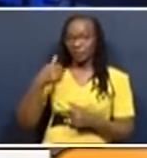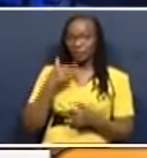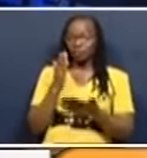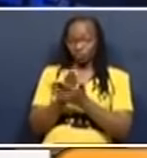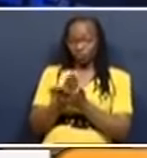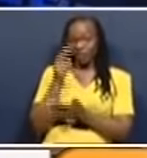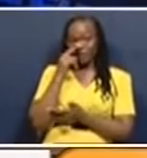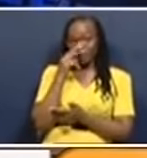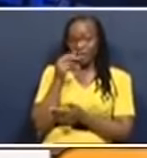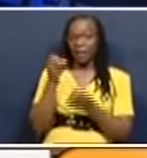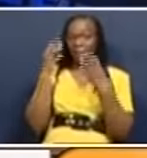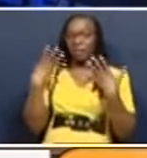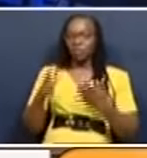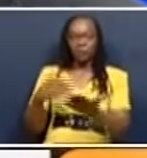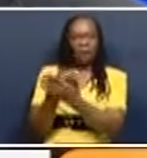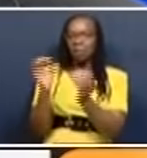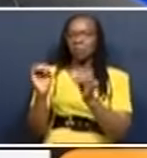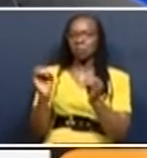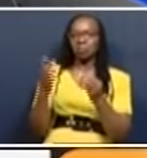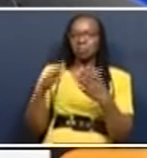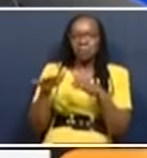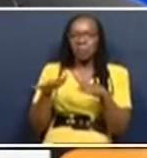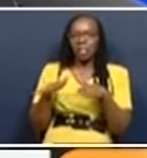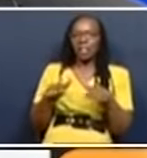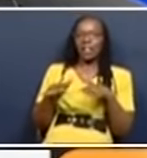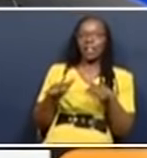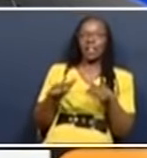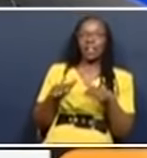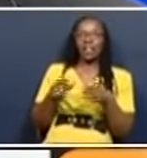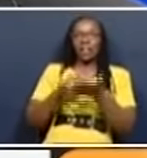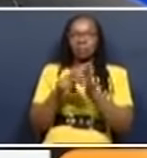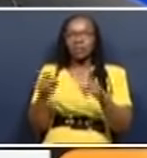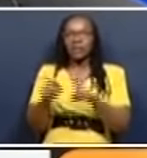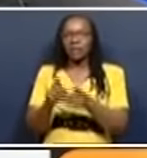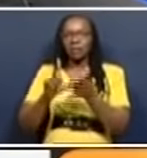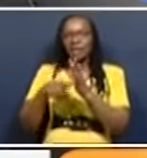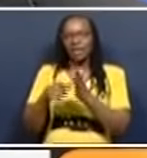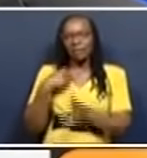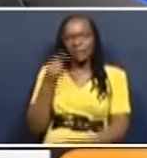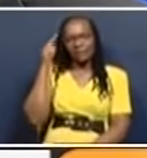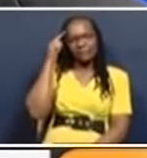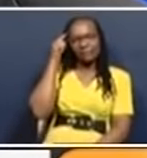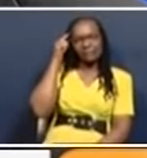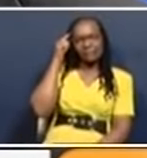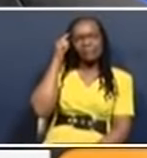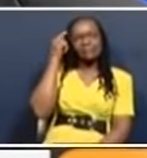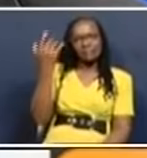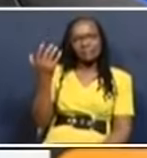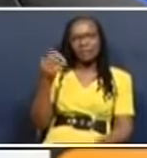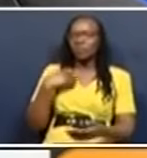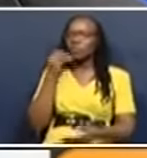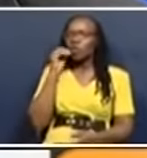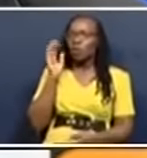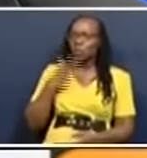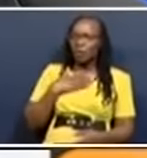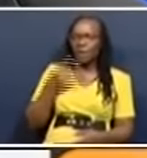many people didn't apply, and then again, they called, not many were coming, something just told me. Well, I was just back at my home, mm-hmm. and I